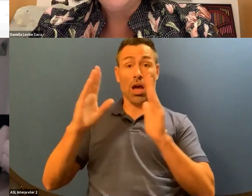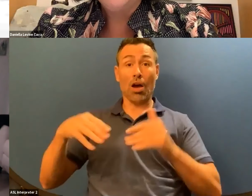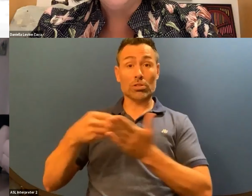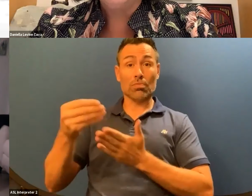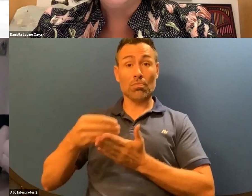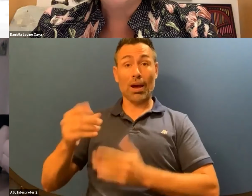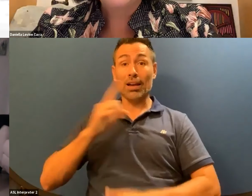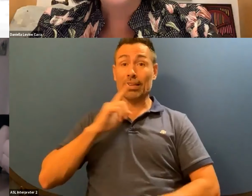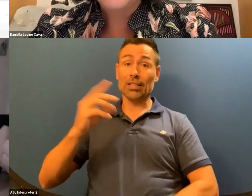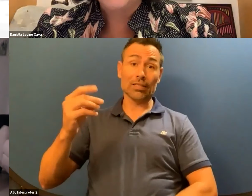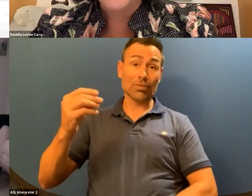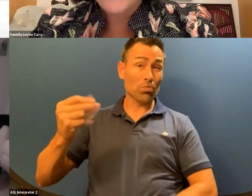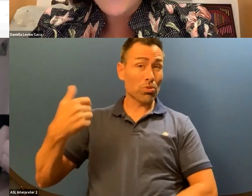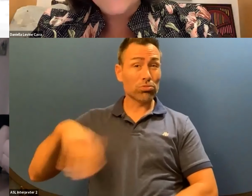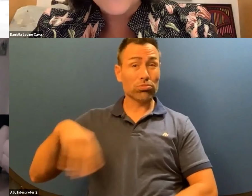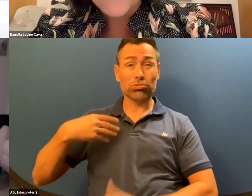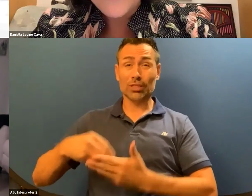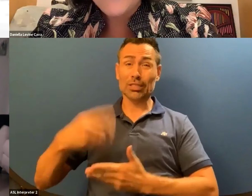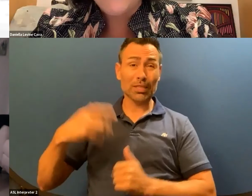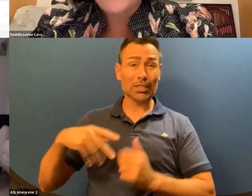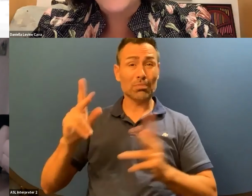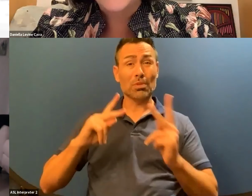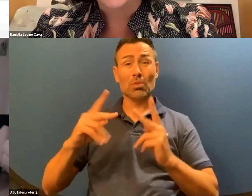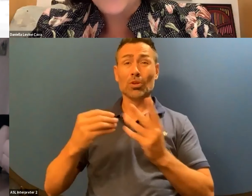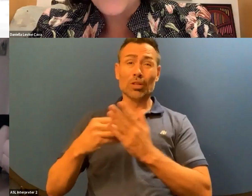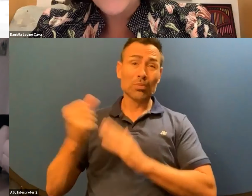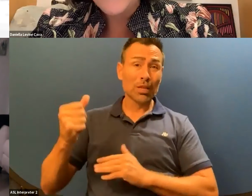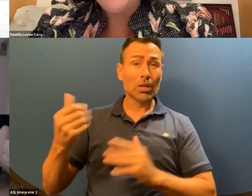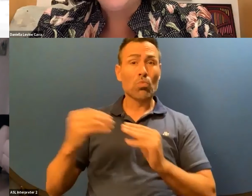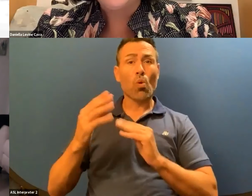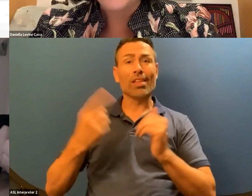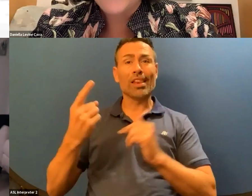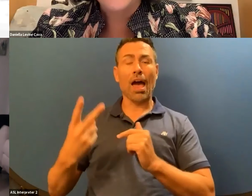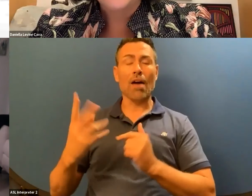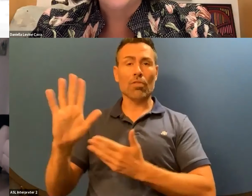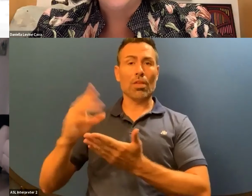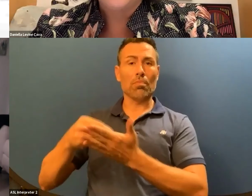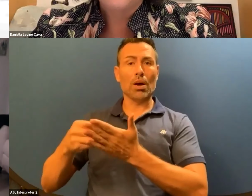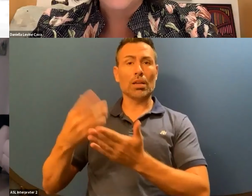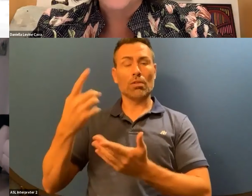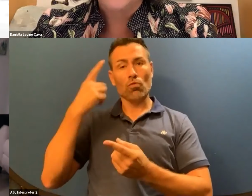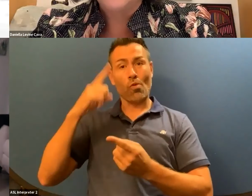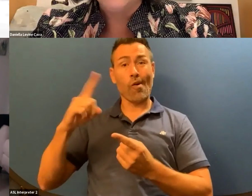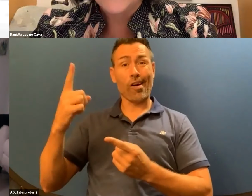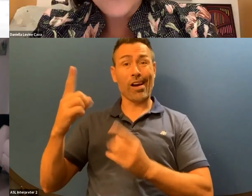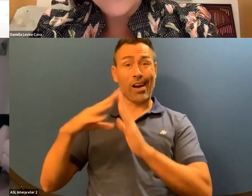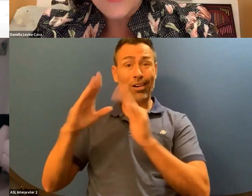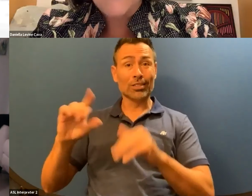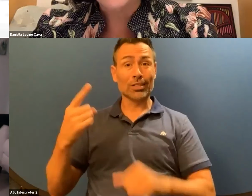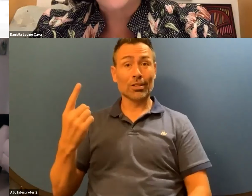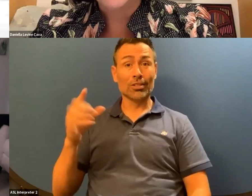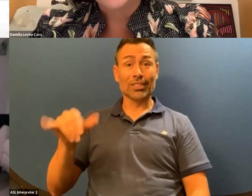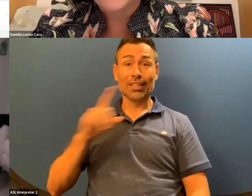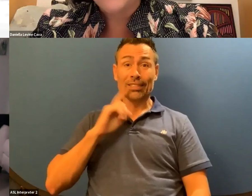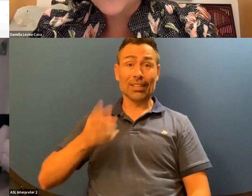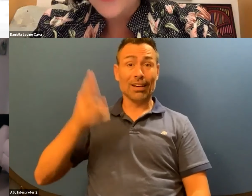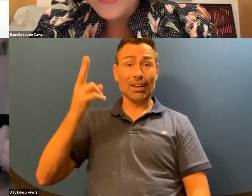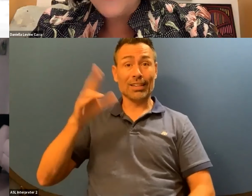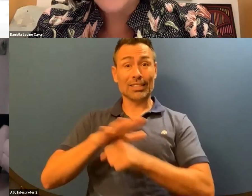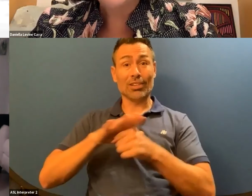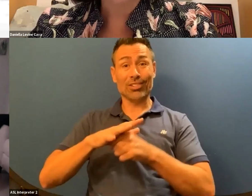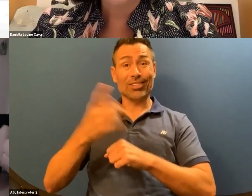than people spending more than half of their money on housing alone is the highest in any metropolitan area. So this is obviously